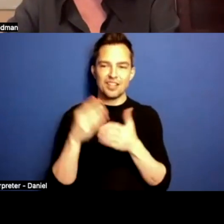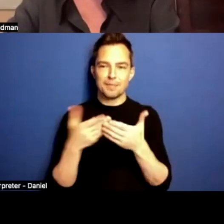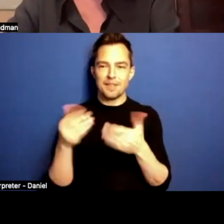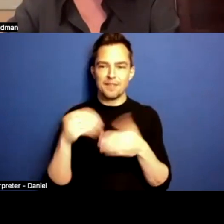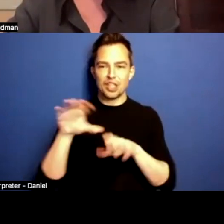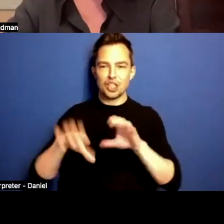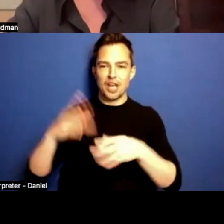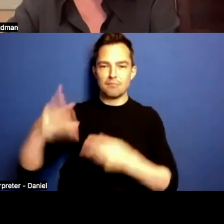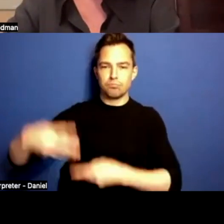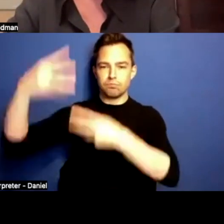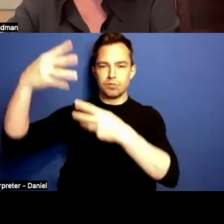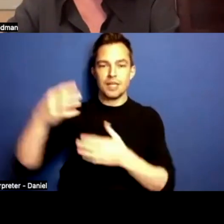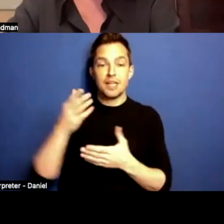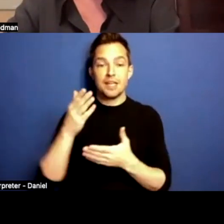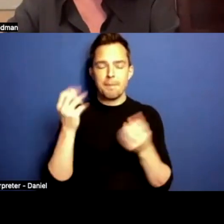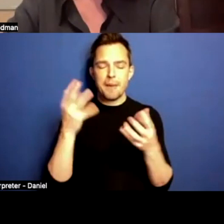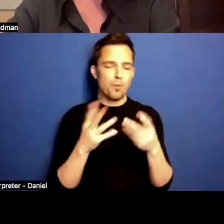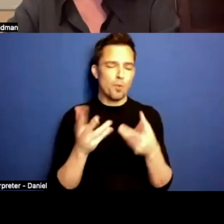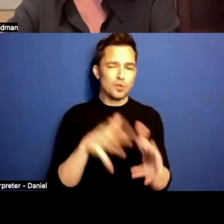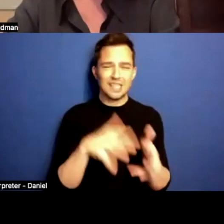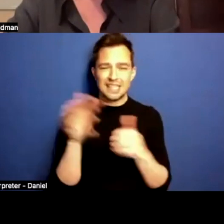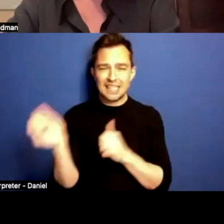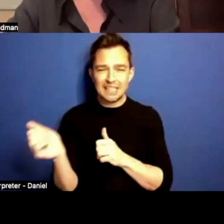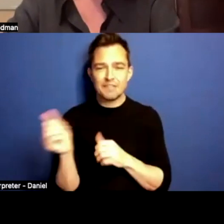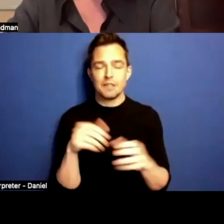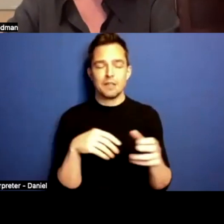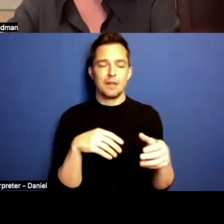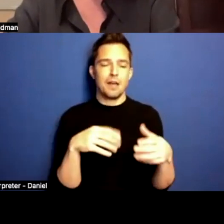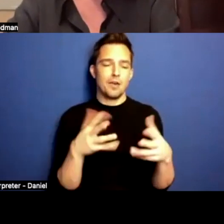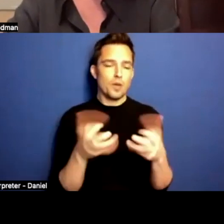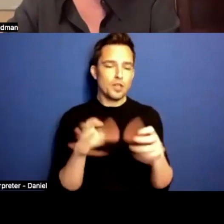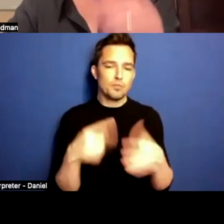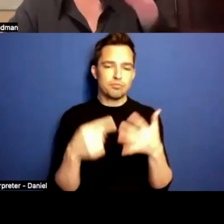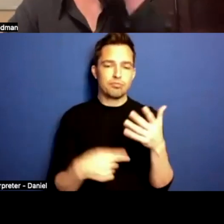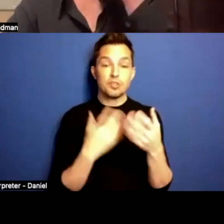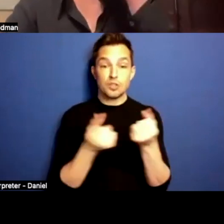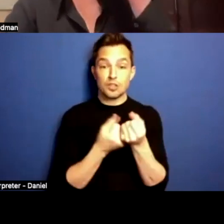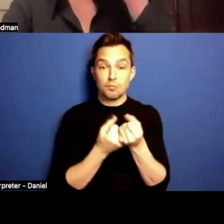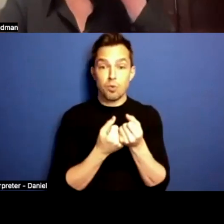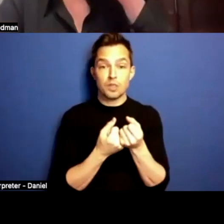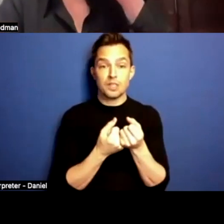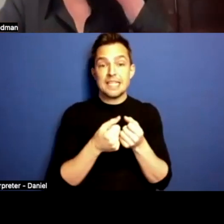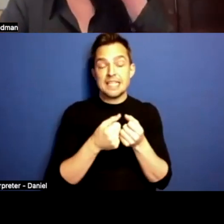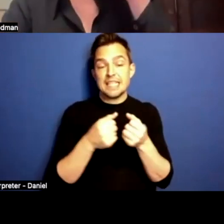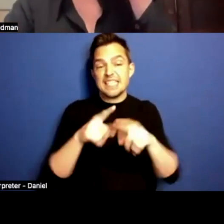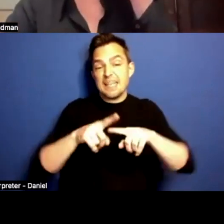that want you to leave this relationship. They want you to do this other thing. And so their support of you is contingent upon those things. And so that's